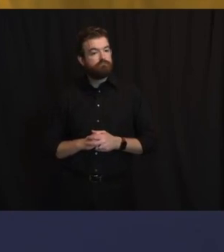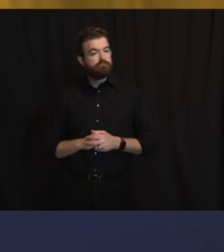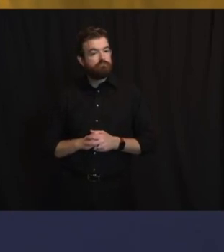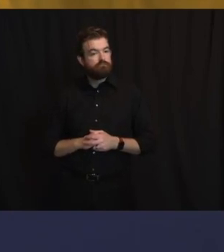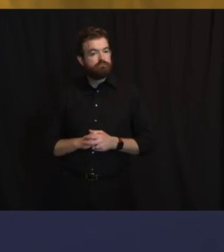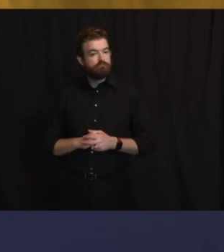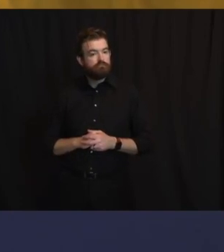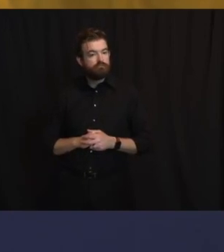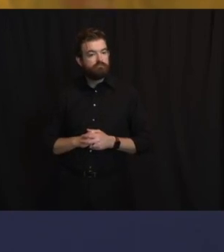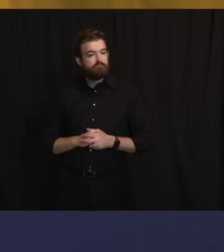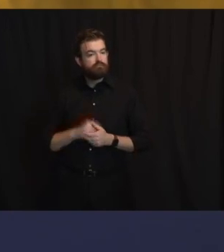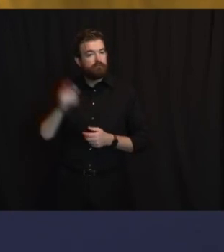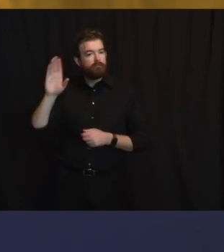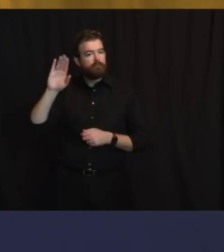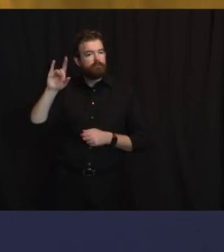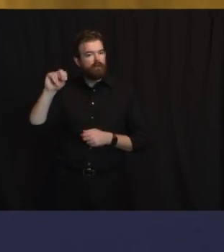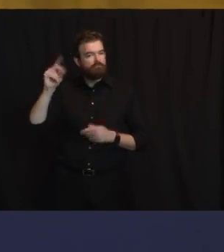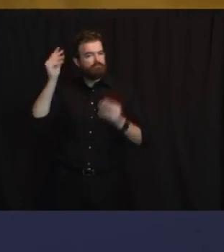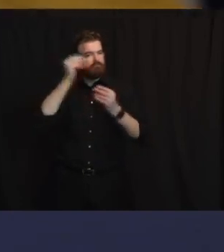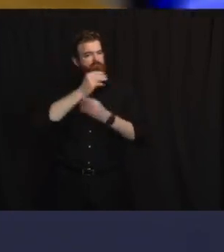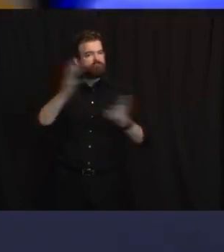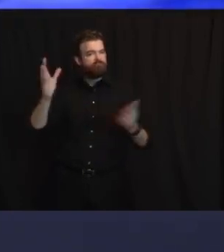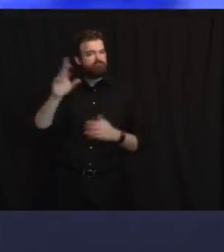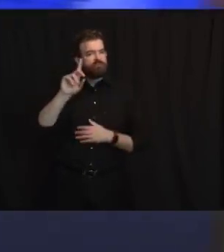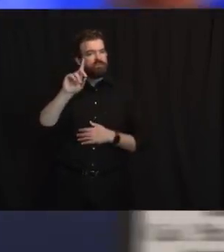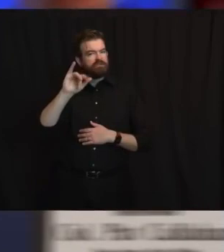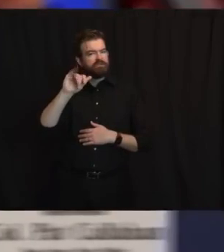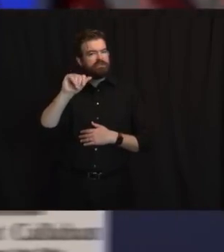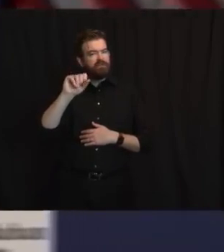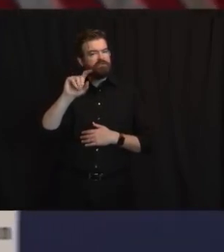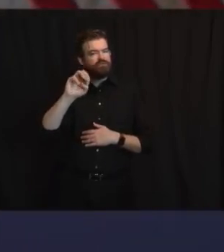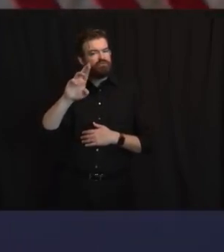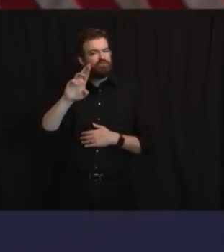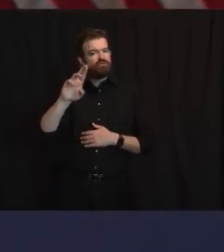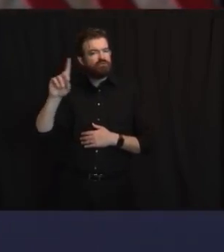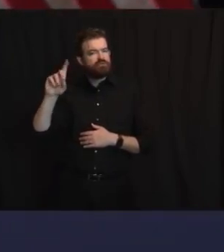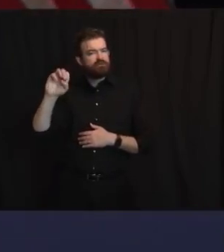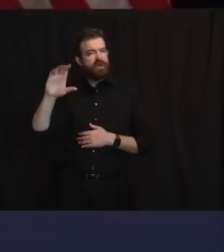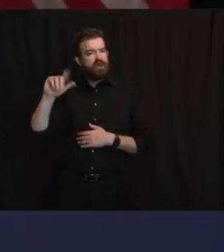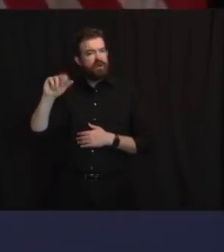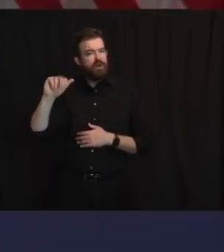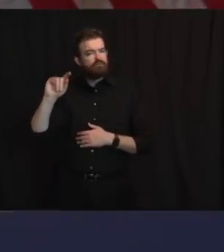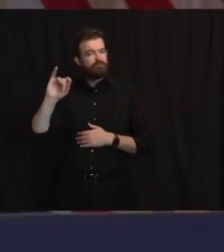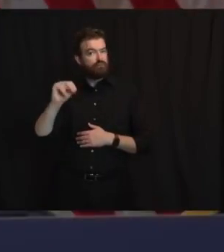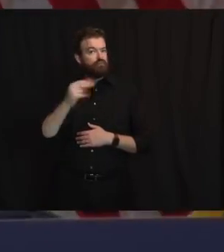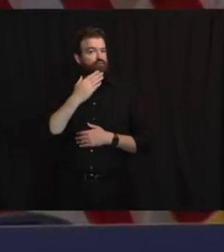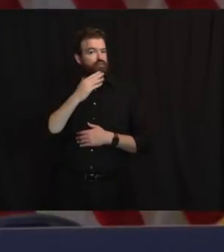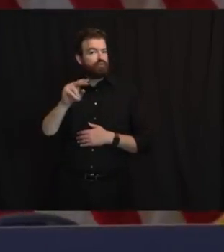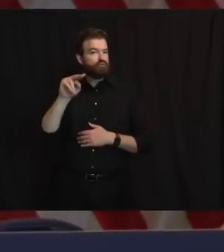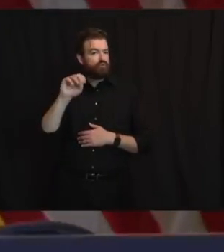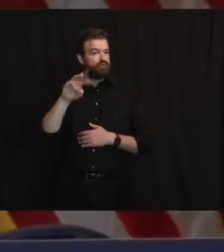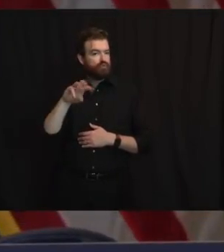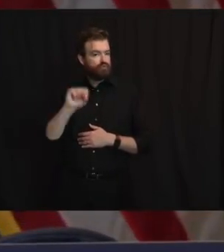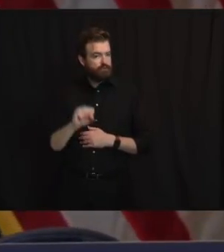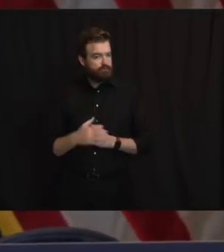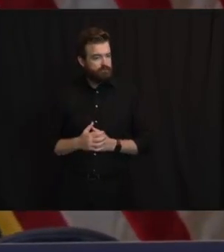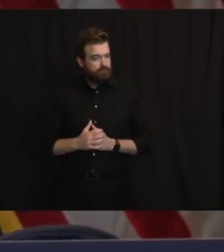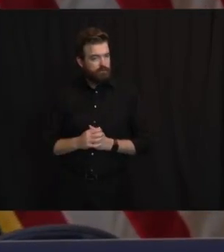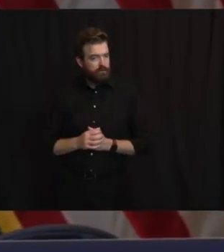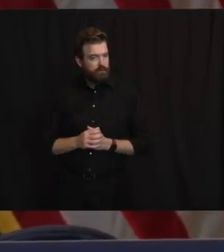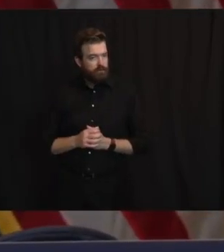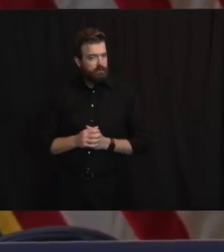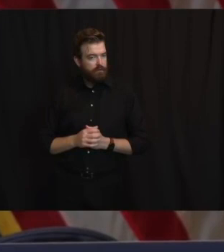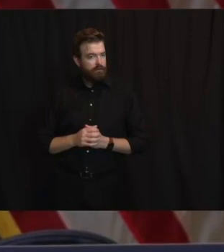to help folks get back on their feet. Thank you, Governor. Good afternoon. Nothing to report, or nothing was reported to the ROC over